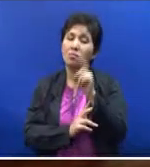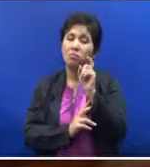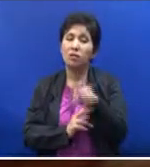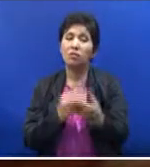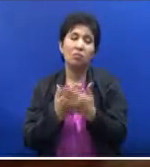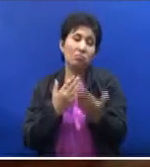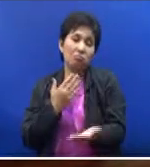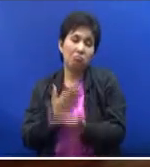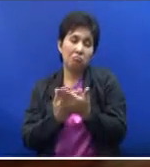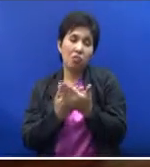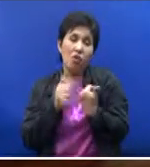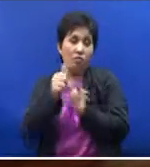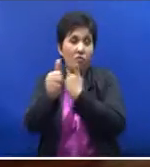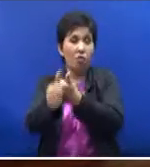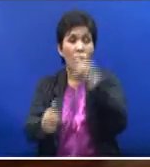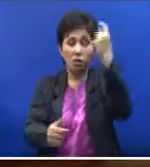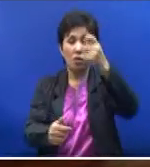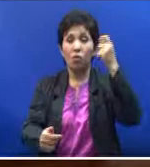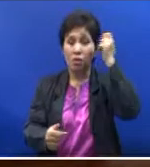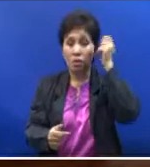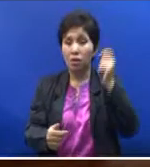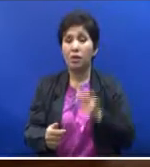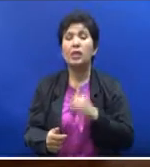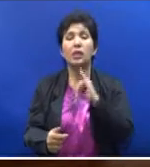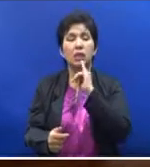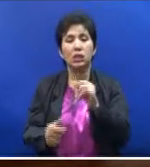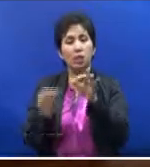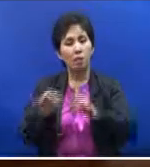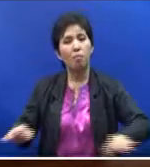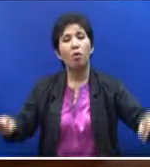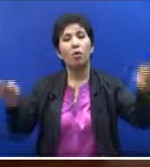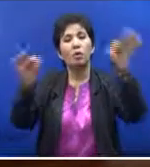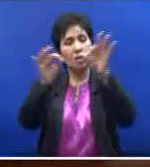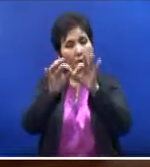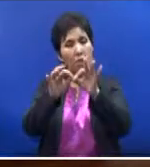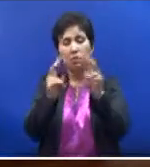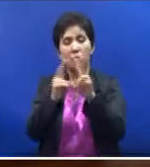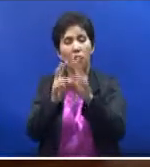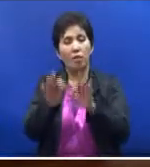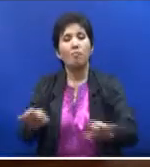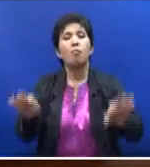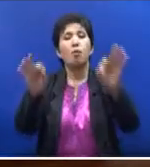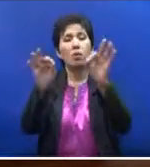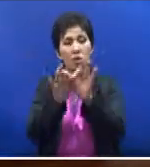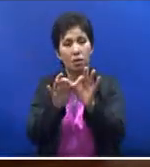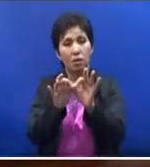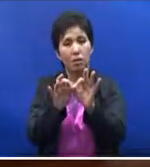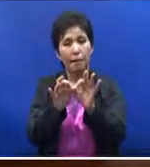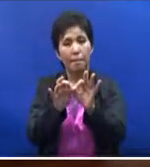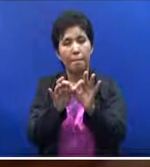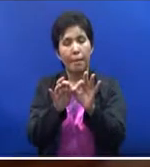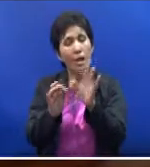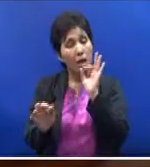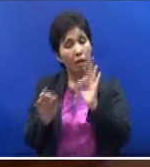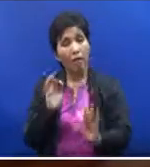you to follow theories? Okay, so theory is important, okay, as a springboard for furthering research. Okay, so